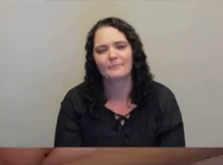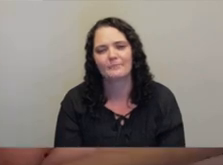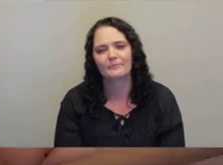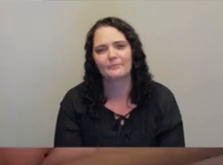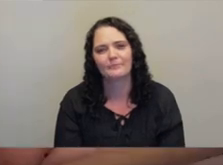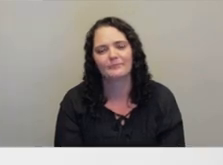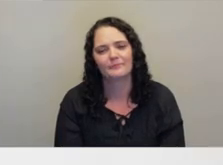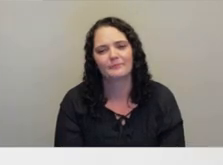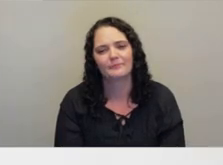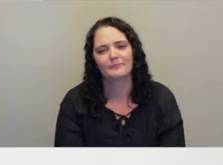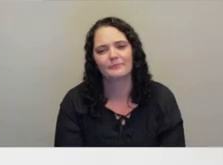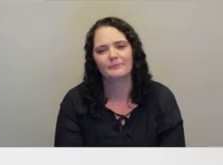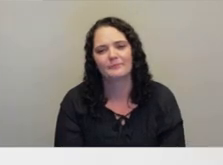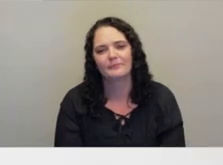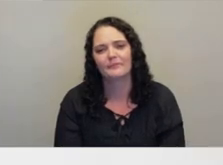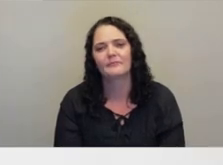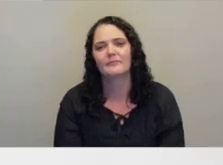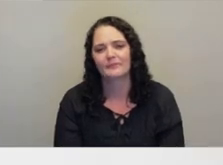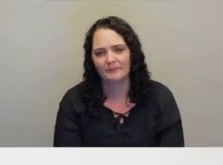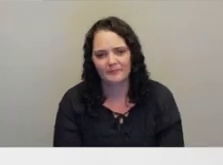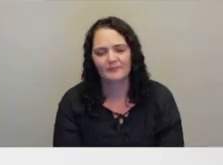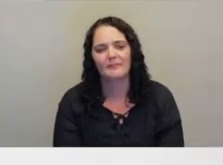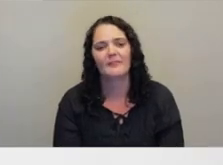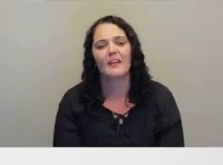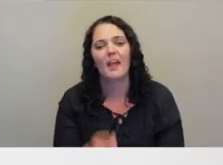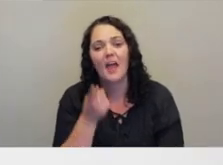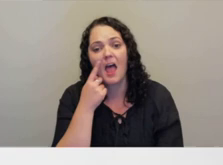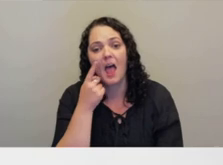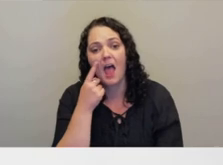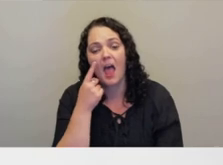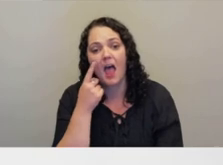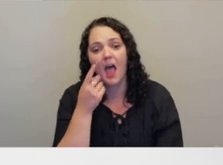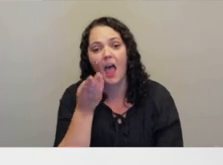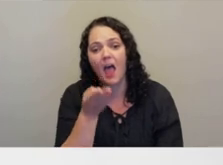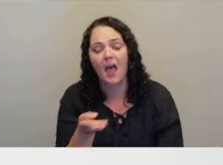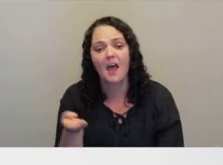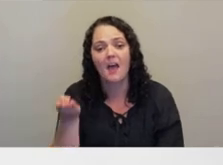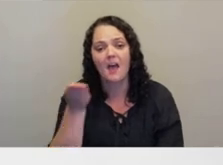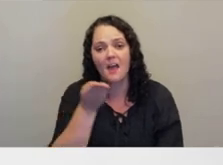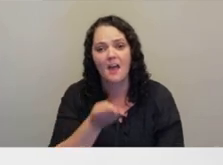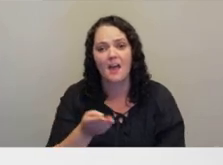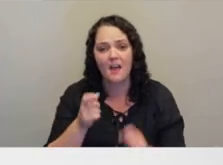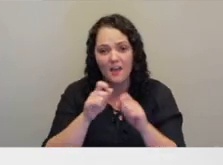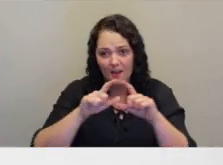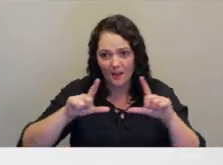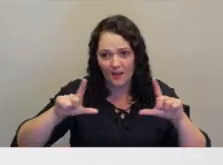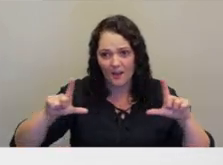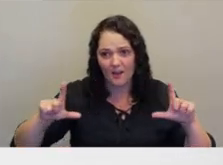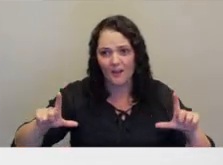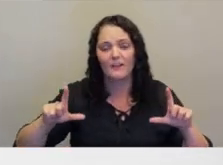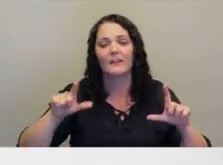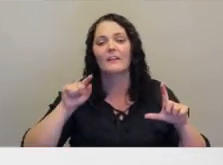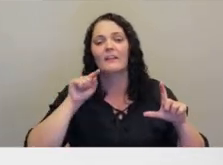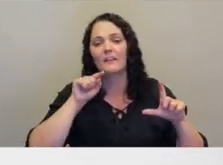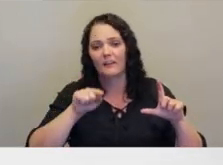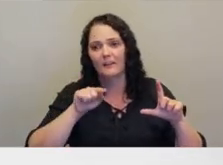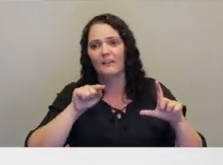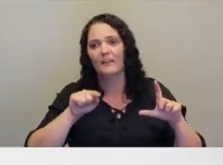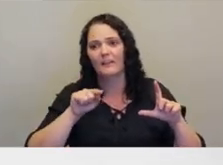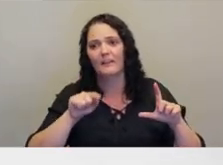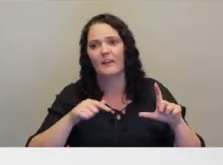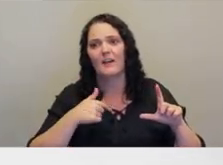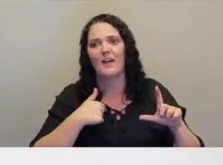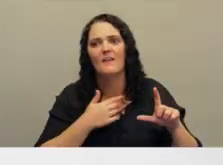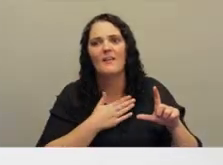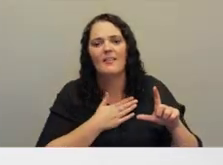All right, let's see. Okay, I'm gonna read a few of your comments. Oh, now somebody wrote down that they managed to do a fat stick figure.